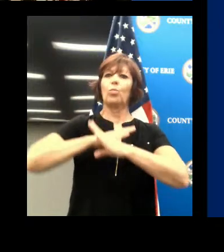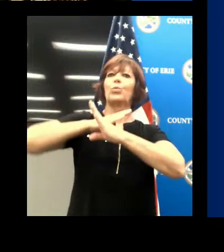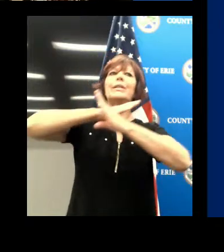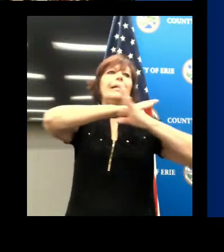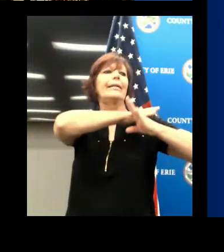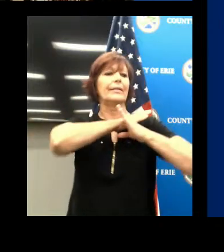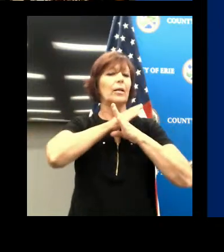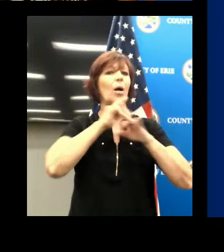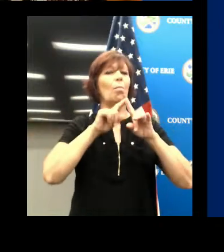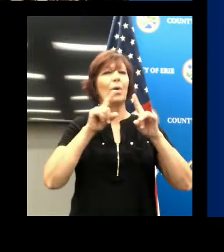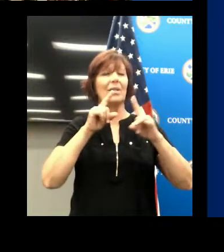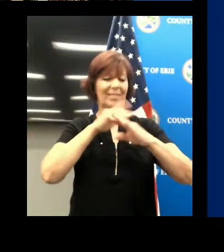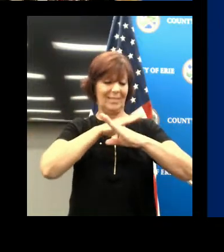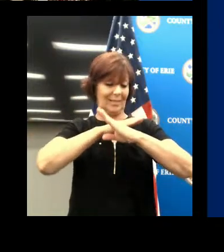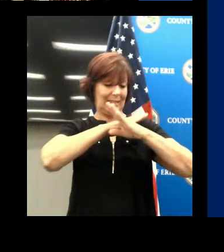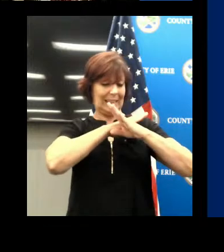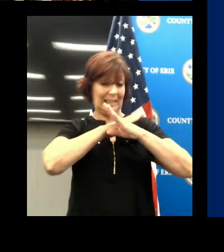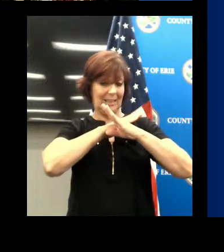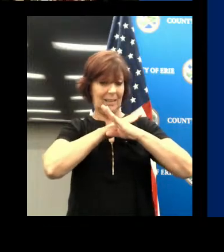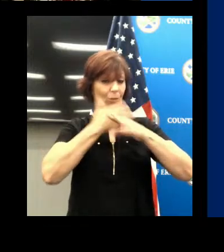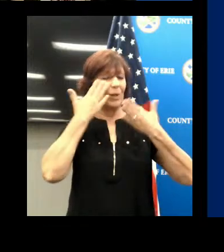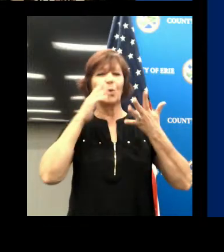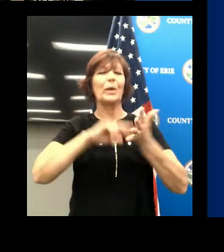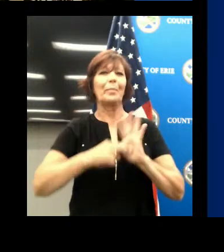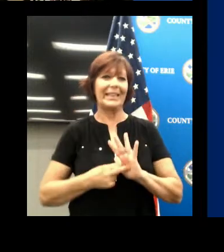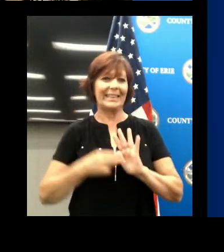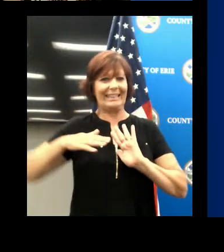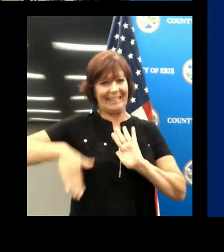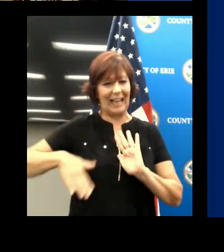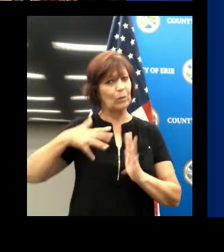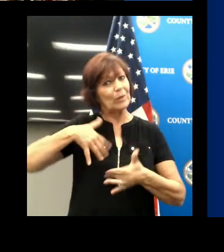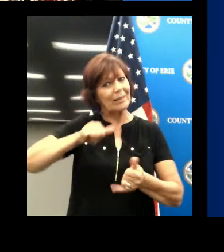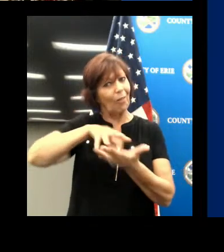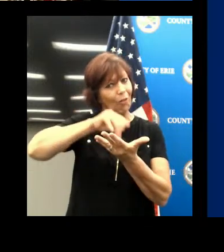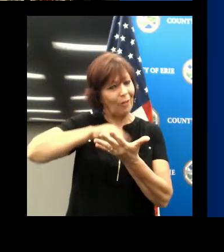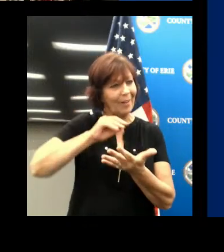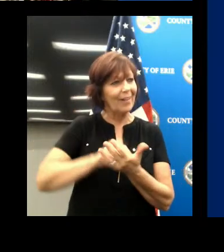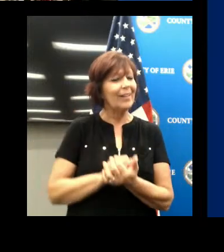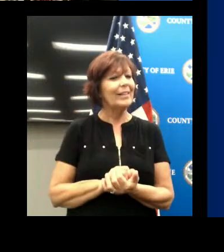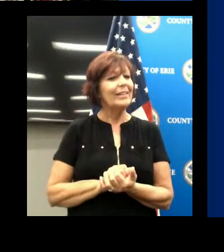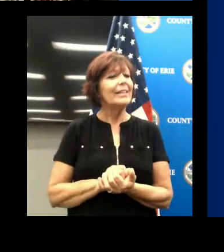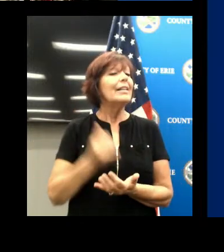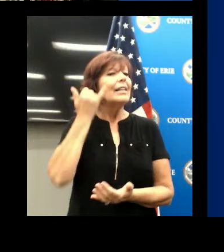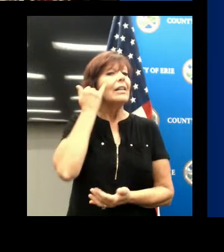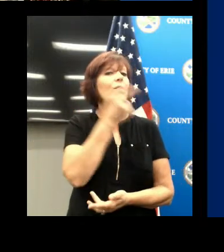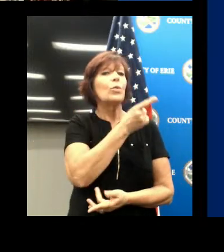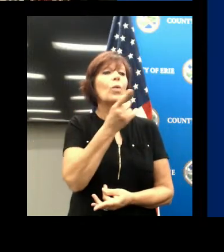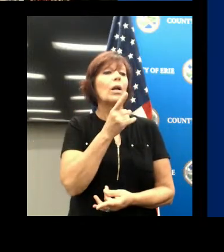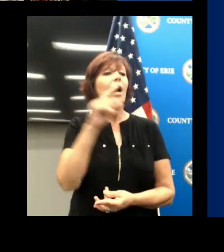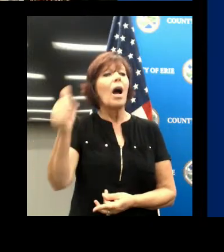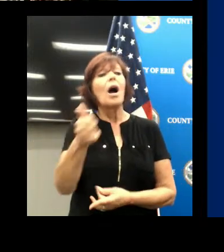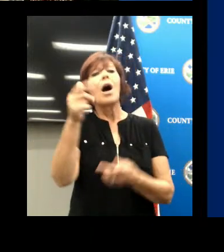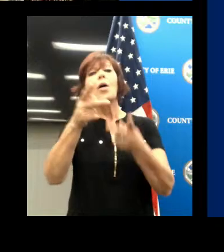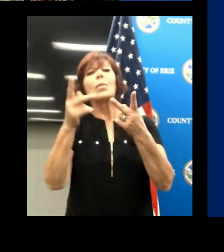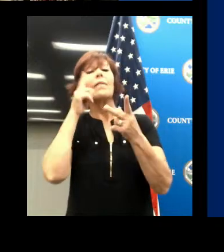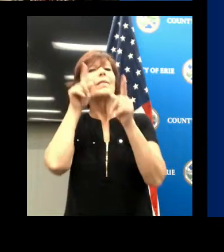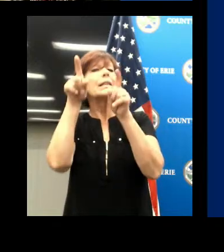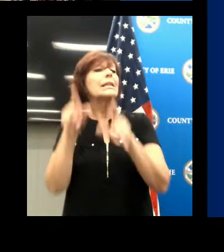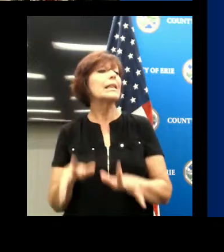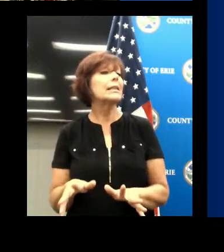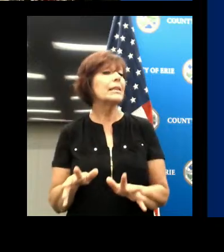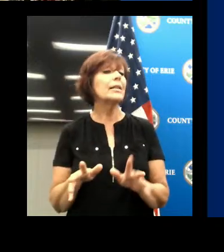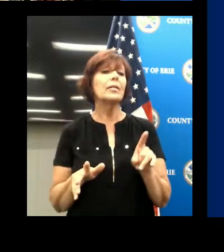don't really know what that means quite yet now. So if you want to go somewhere else to get tested, we